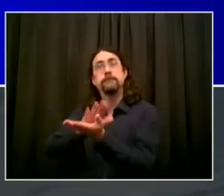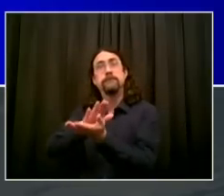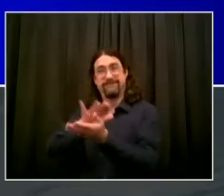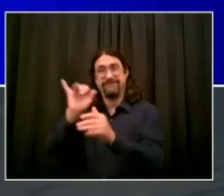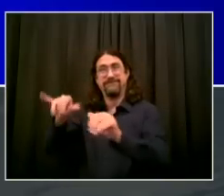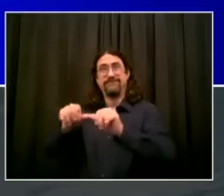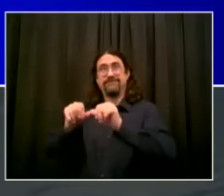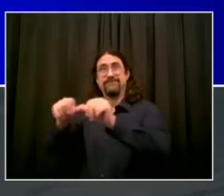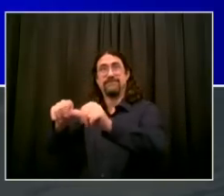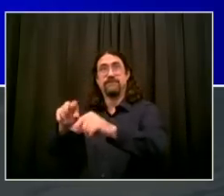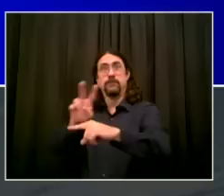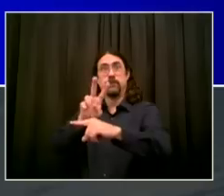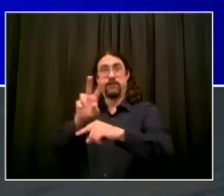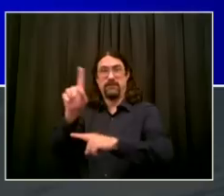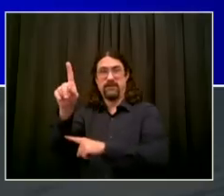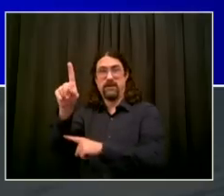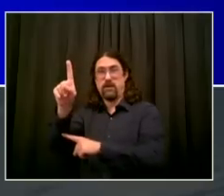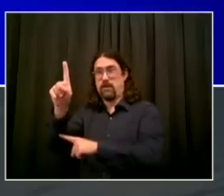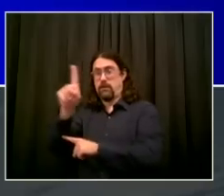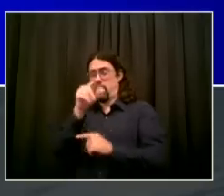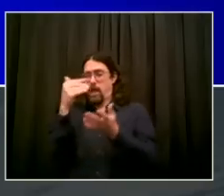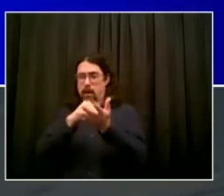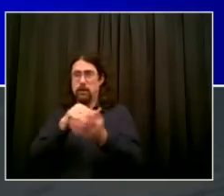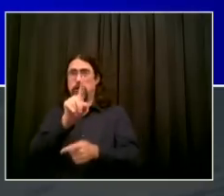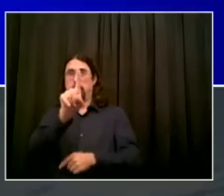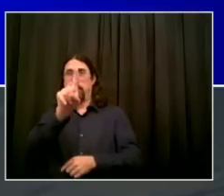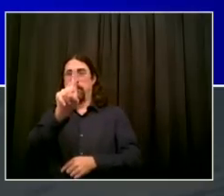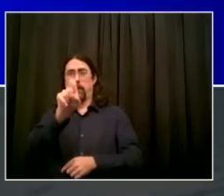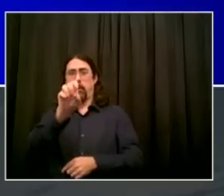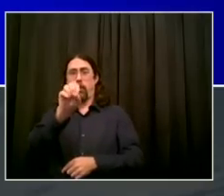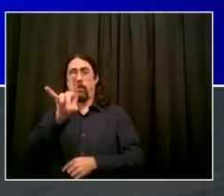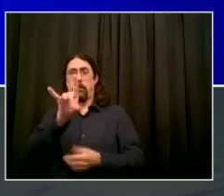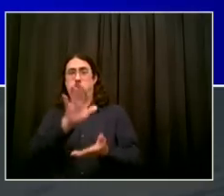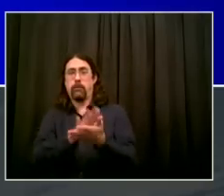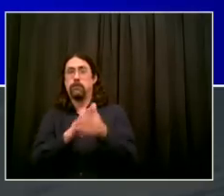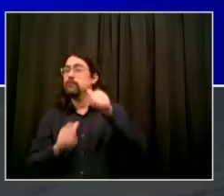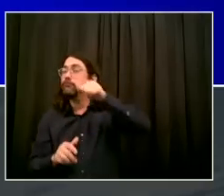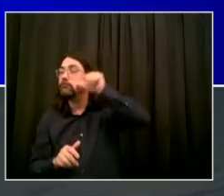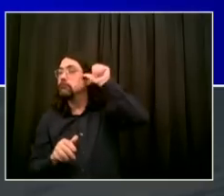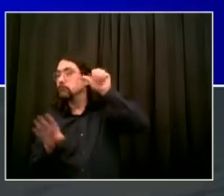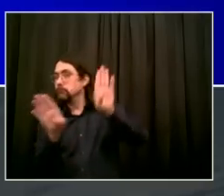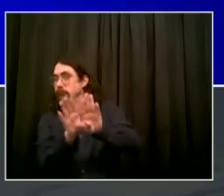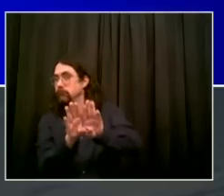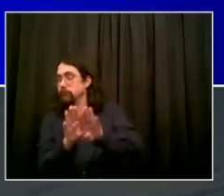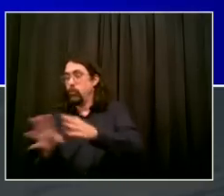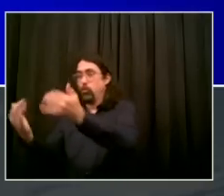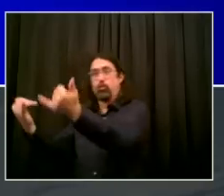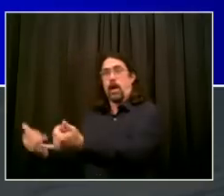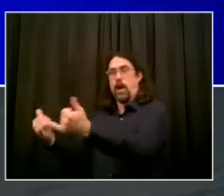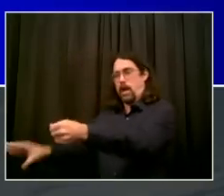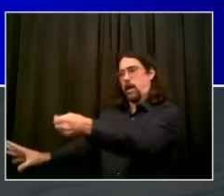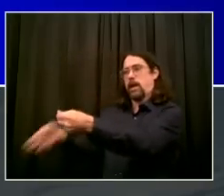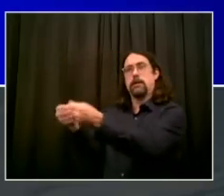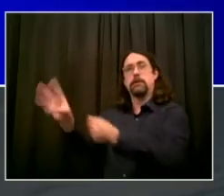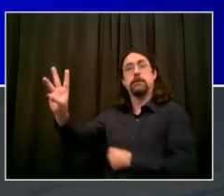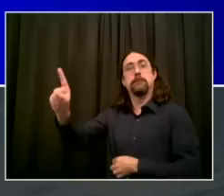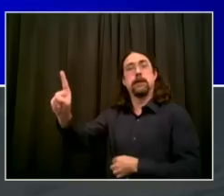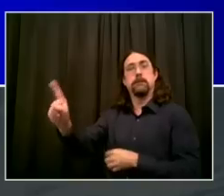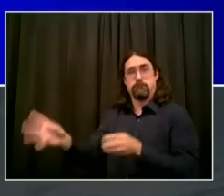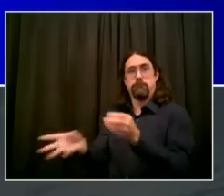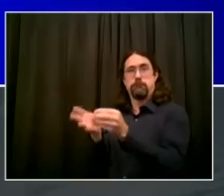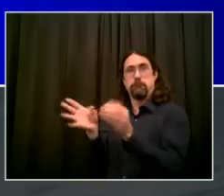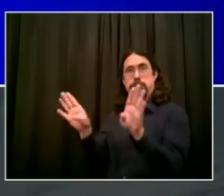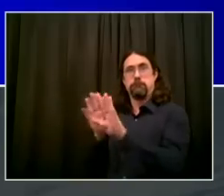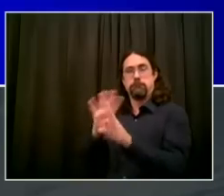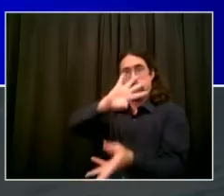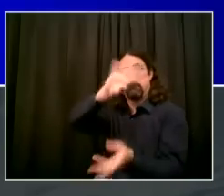do. So we'll continue that for 2 weeks. Now again, same rules will apply to public and non-public schools. After